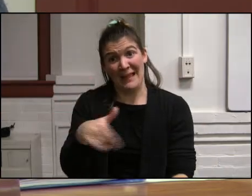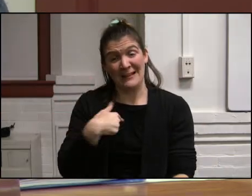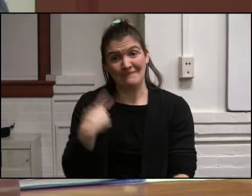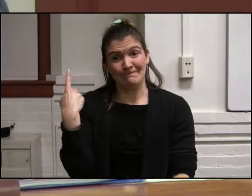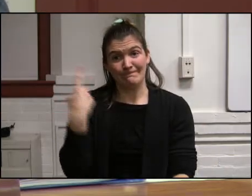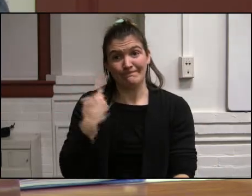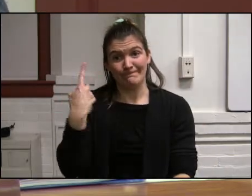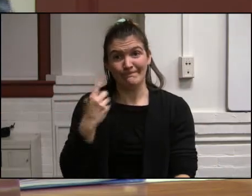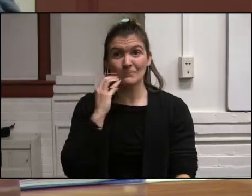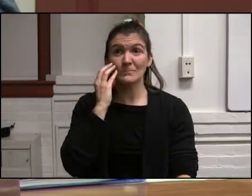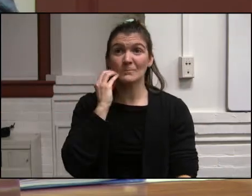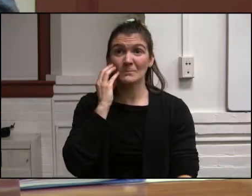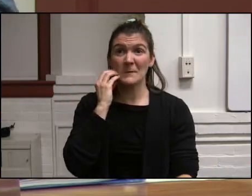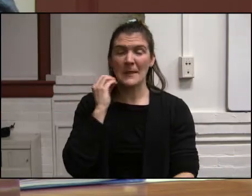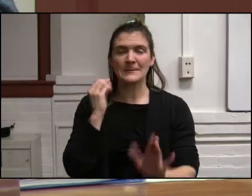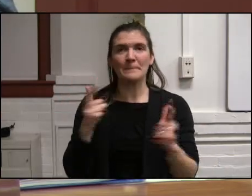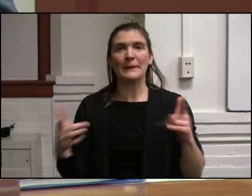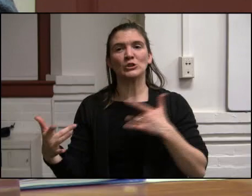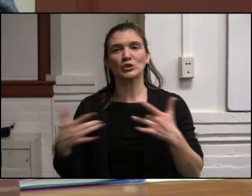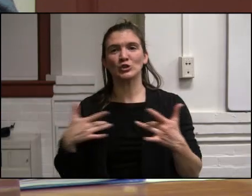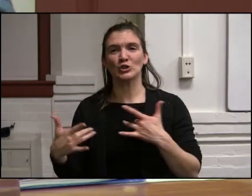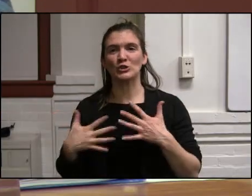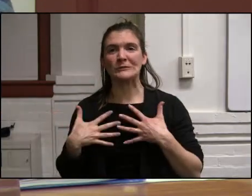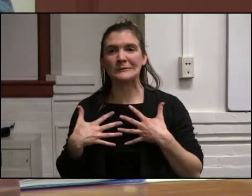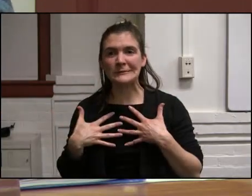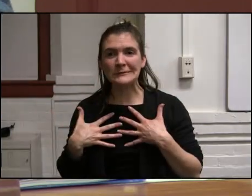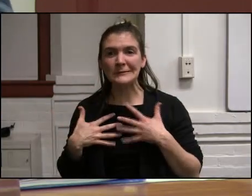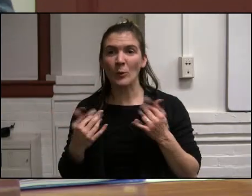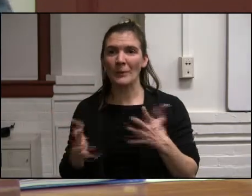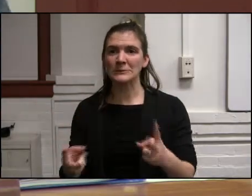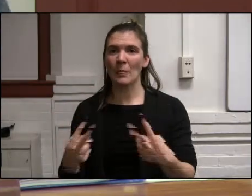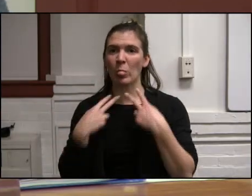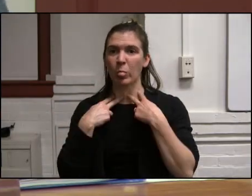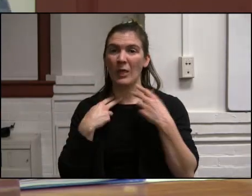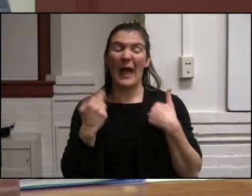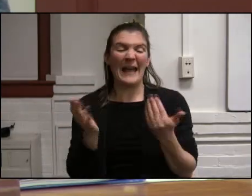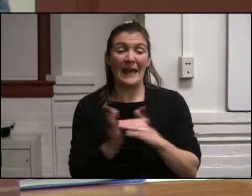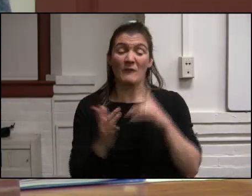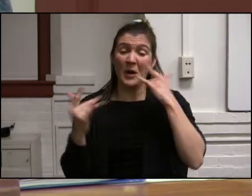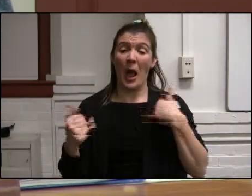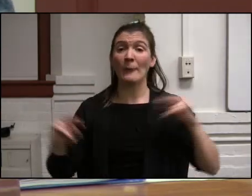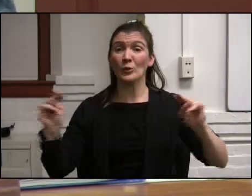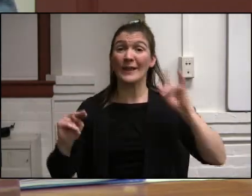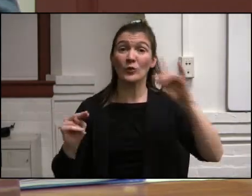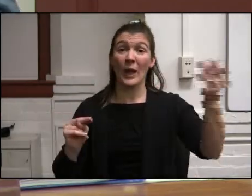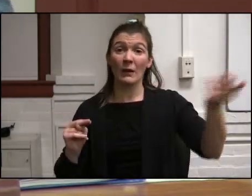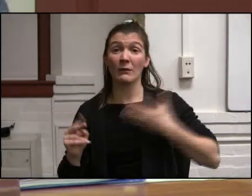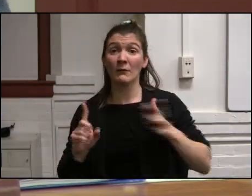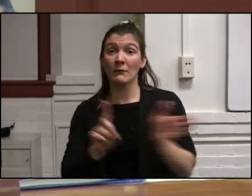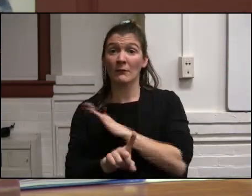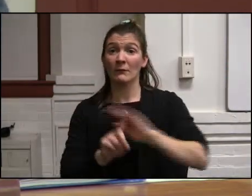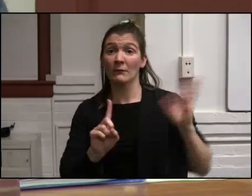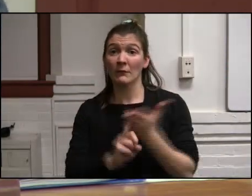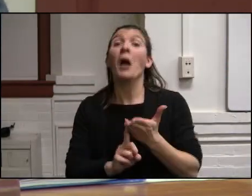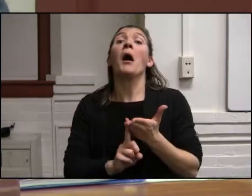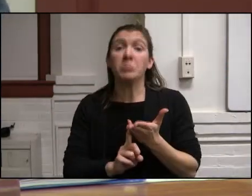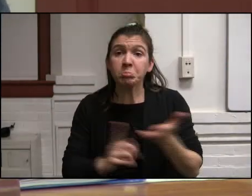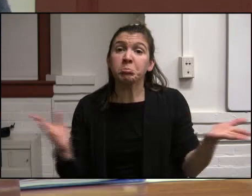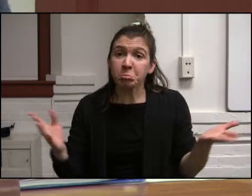So those are my concerns about it. I mean, like I say, I'm agnostic. If somebody can show